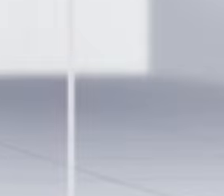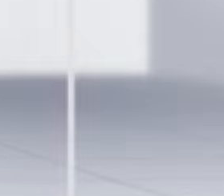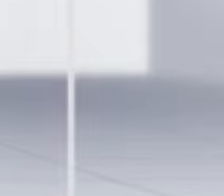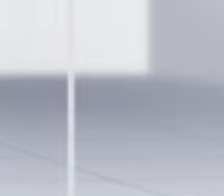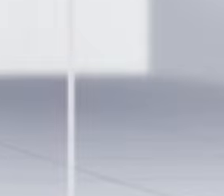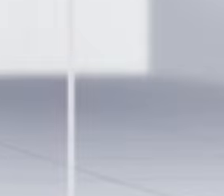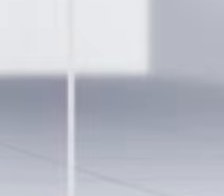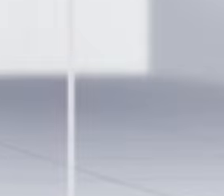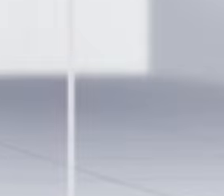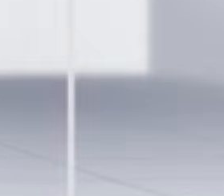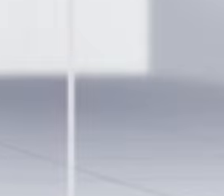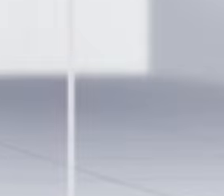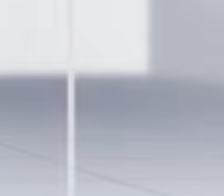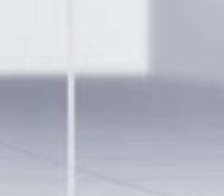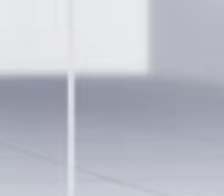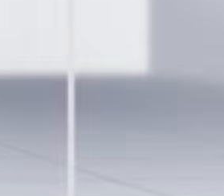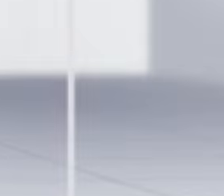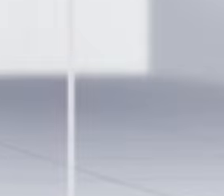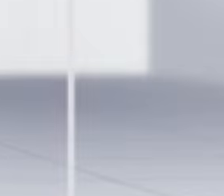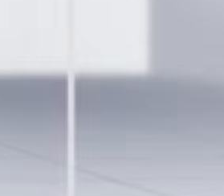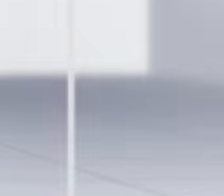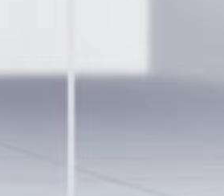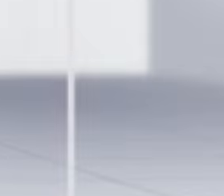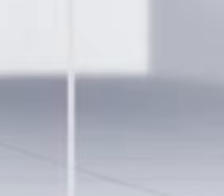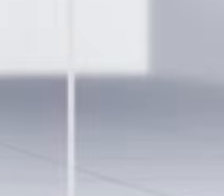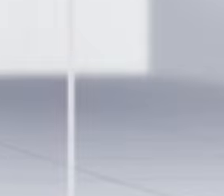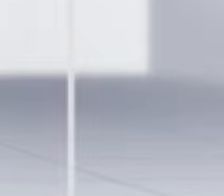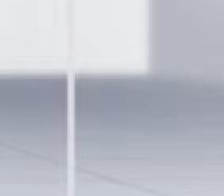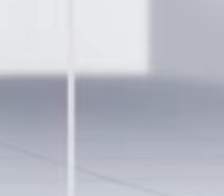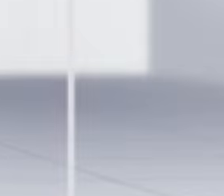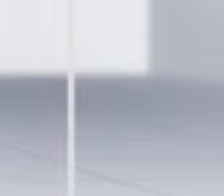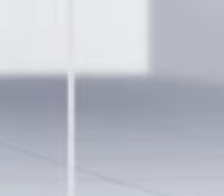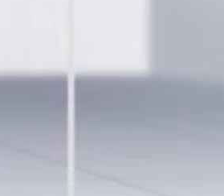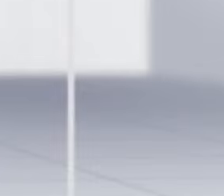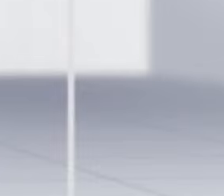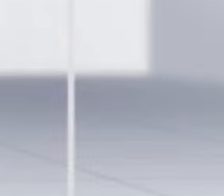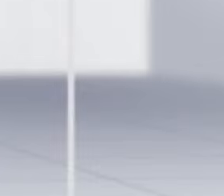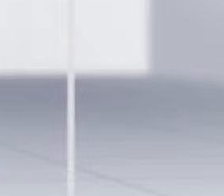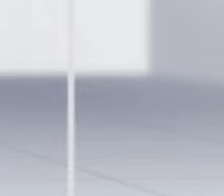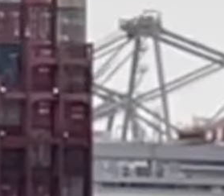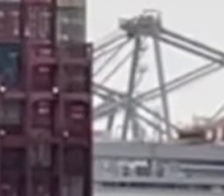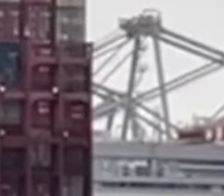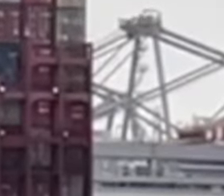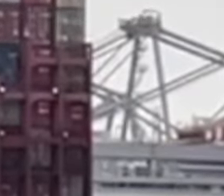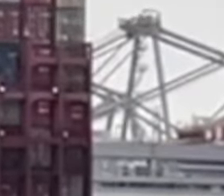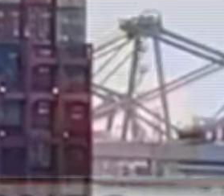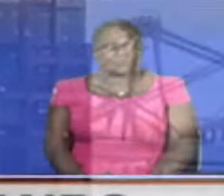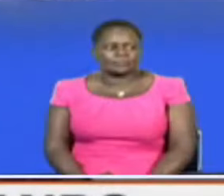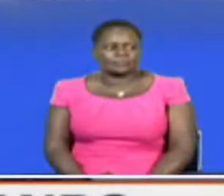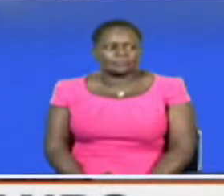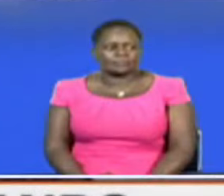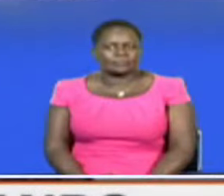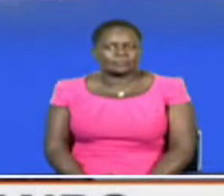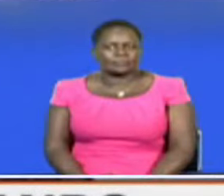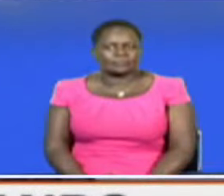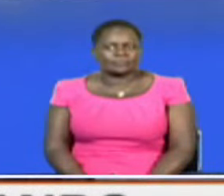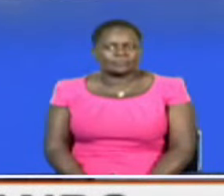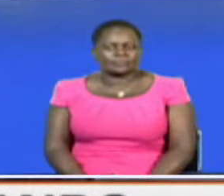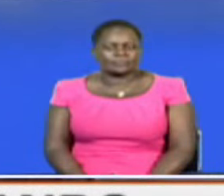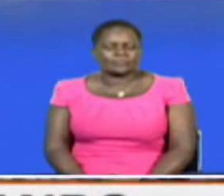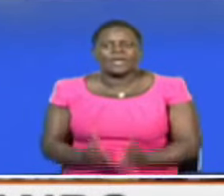46.2 million euros, that's approximately 7 billion shillings worth of avocados. According to Port of